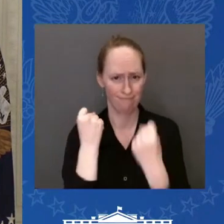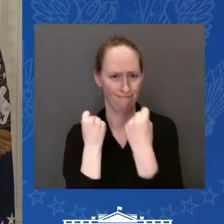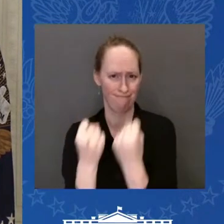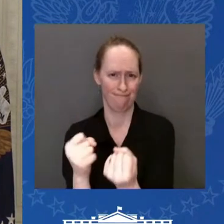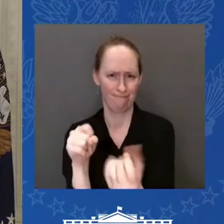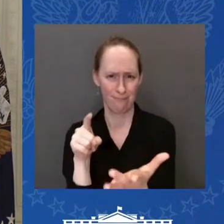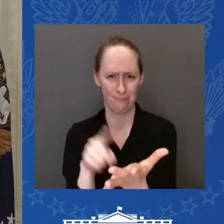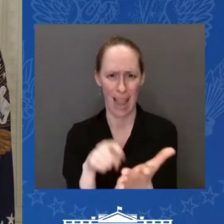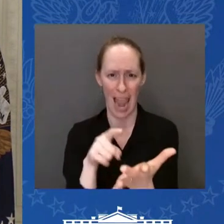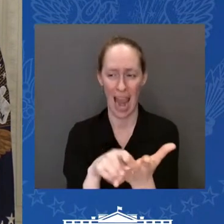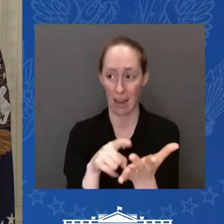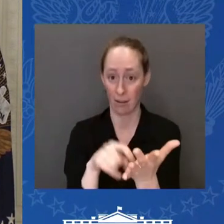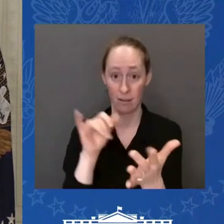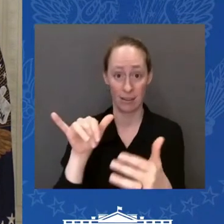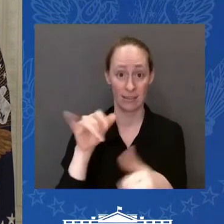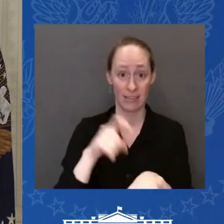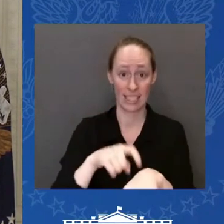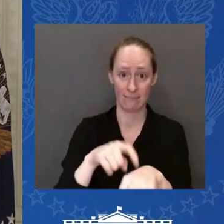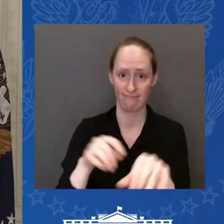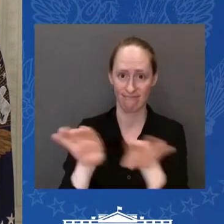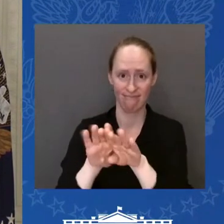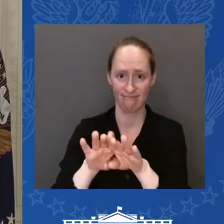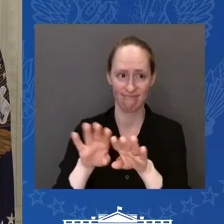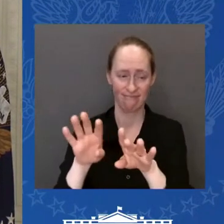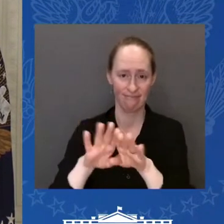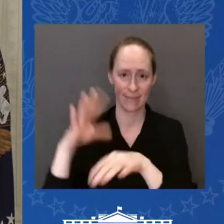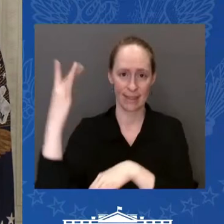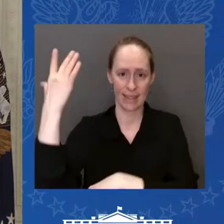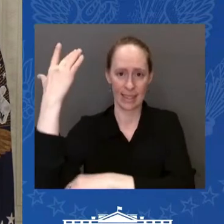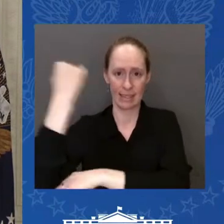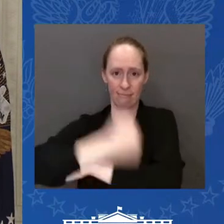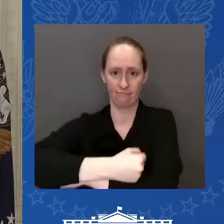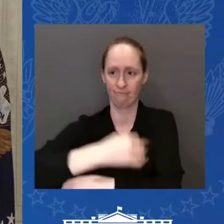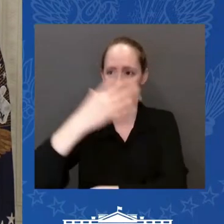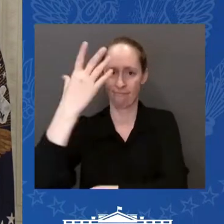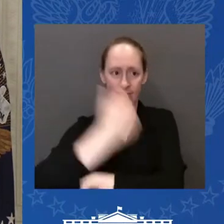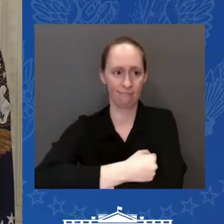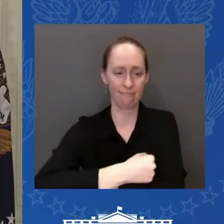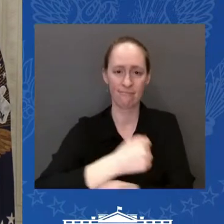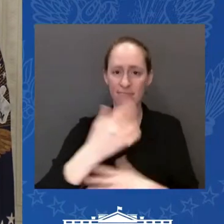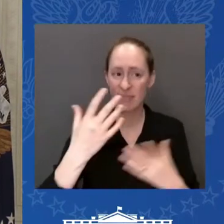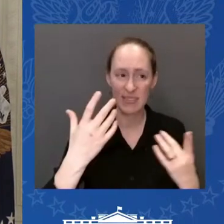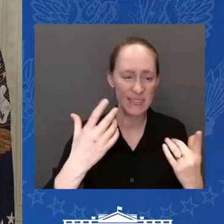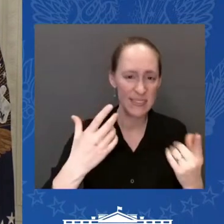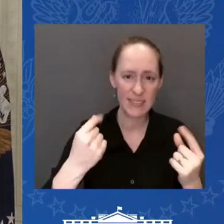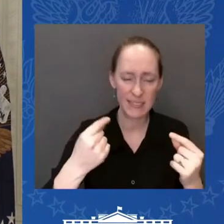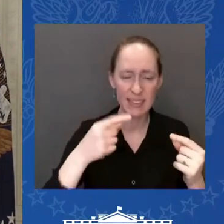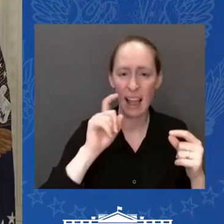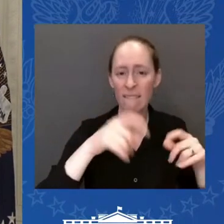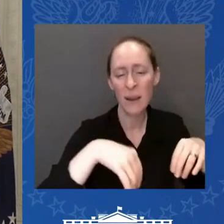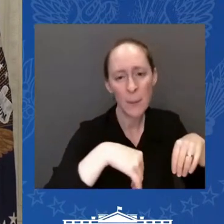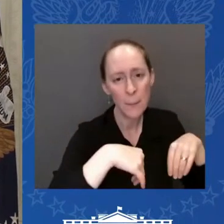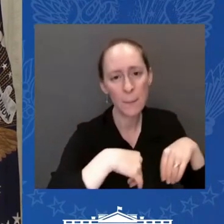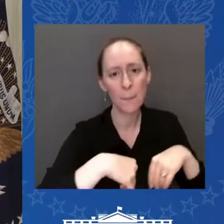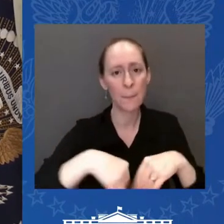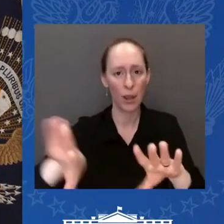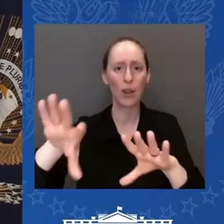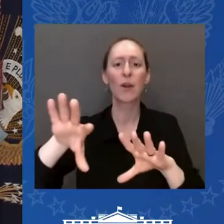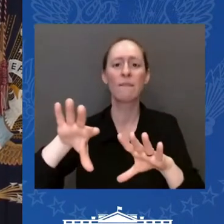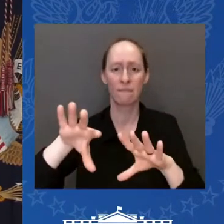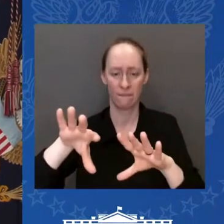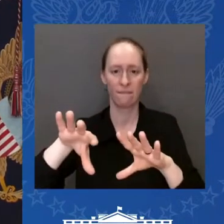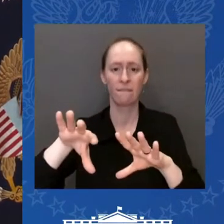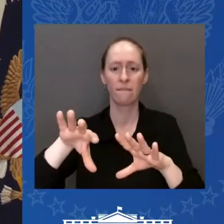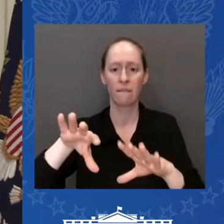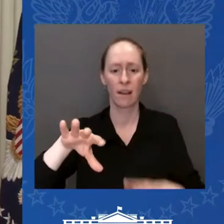from Scranton. Everybody's from Scranton. But think of all the towns you know, and some of you are mayors of, that you, they go through school,